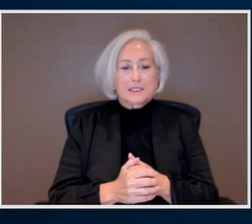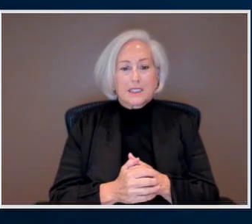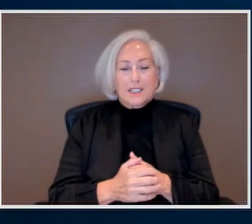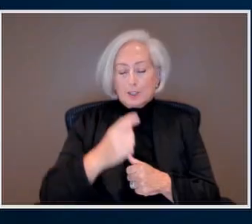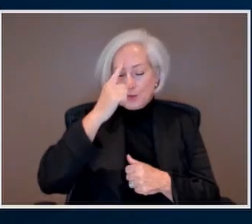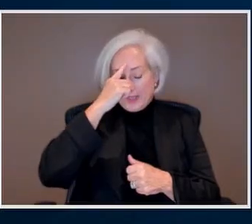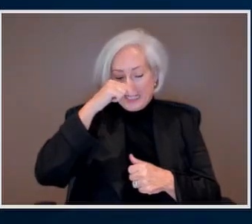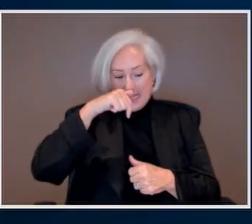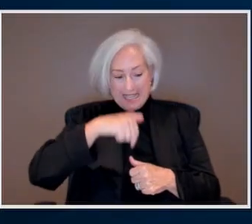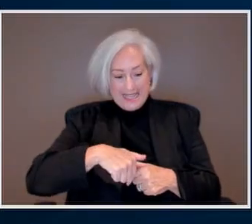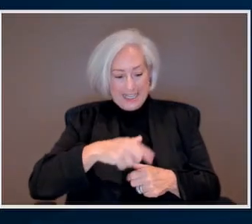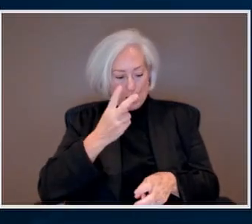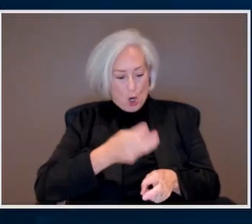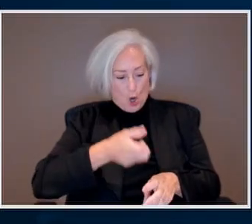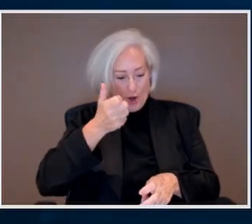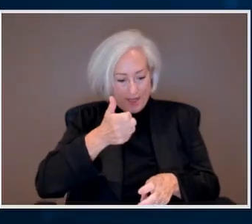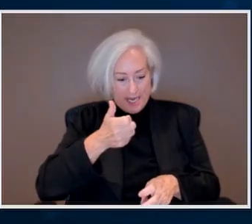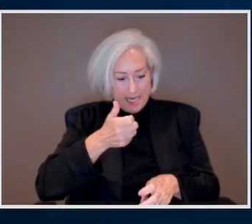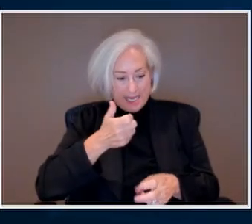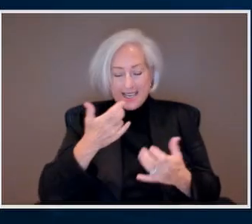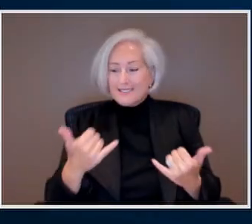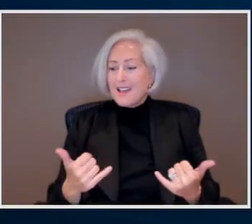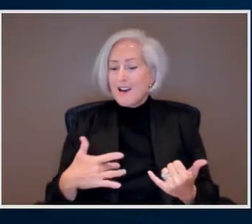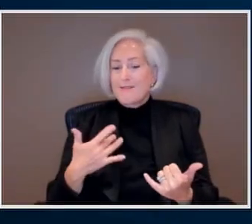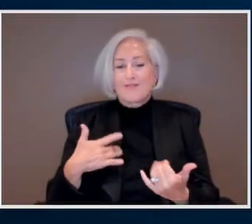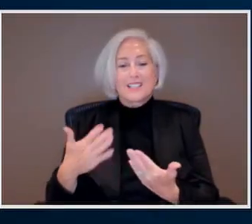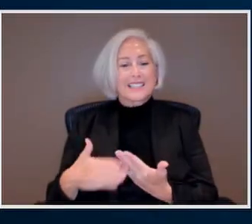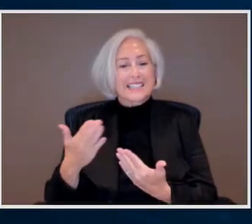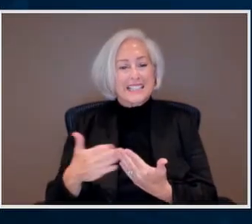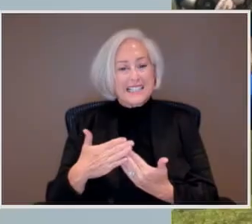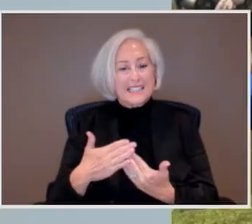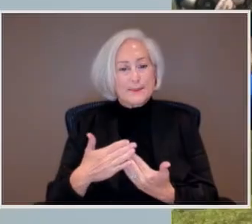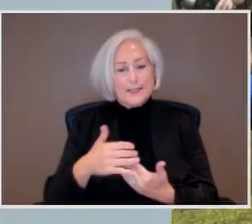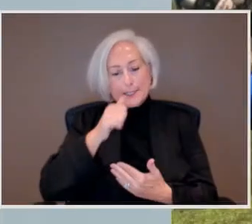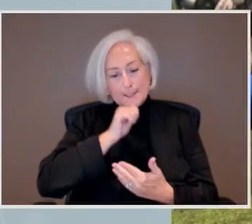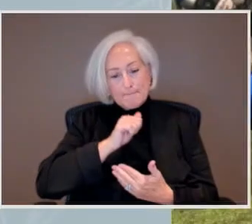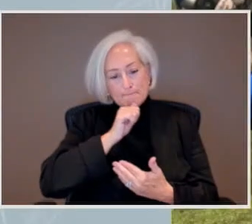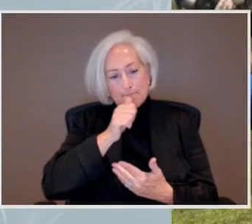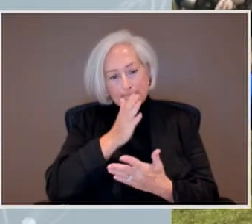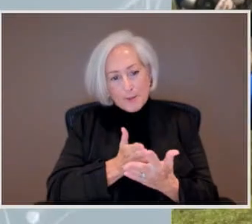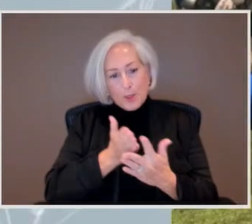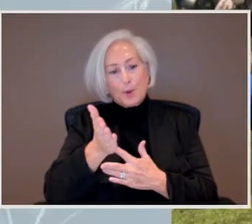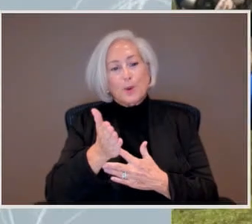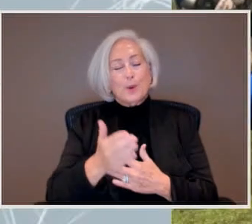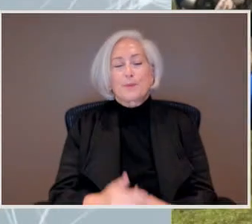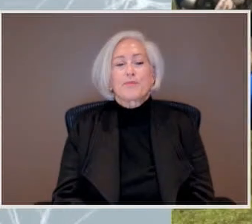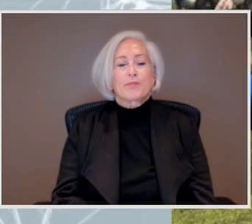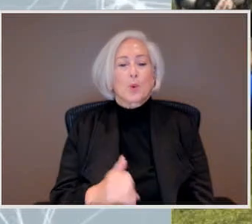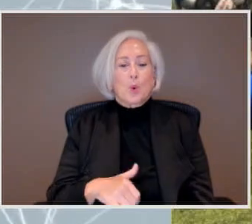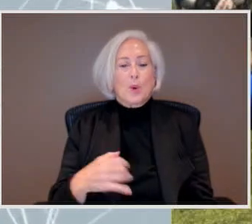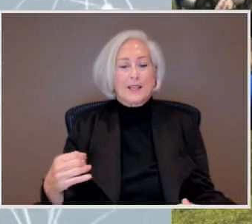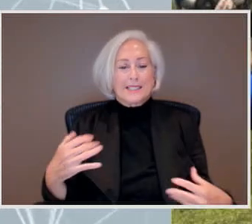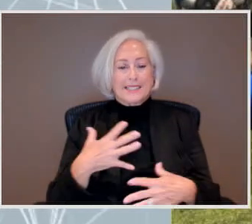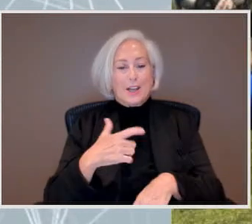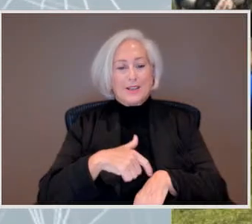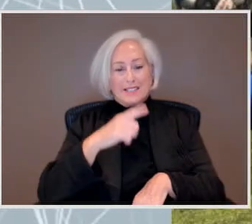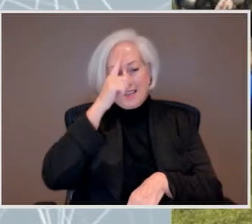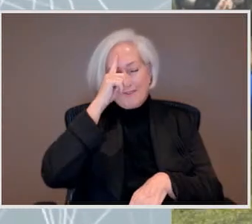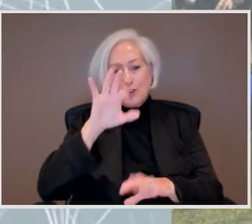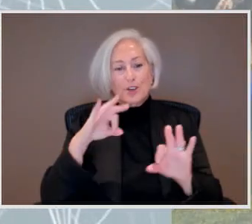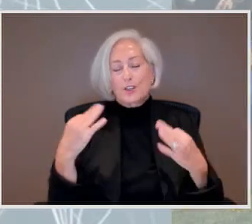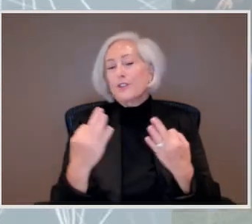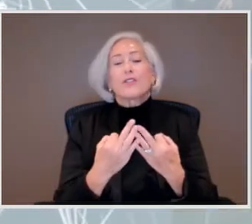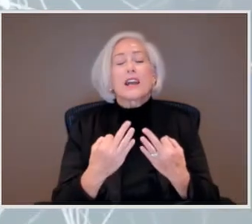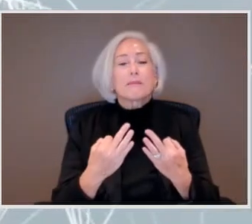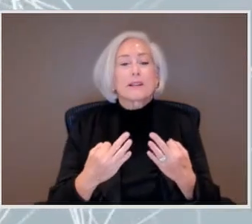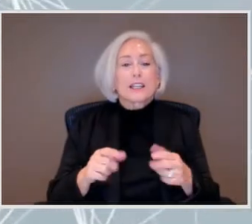seems easy because I went through all of that. And I think it helps a lot. Chris, this is a really scary time for your family.